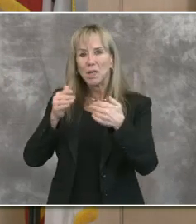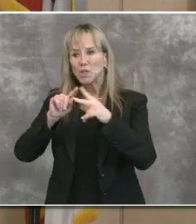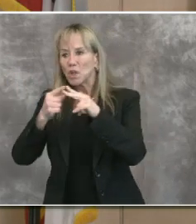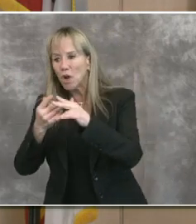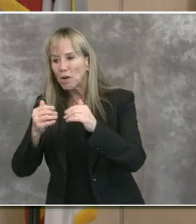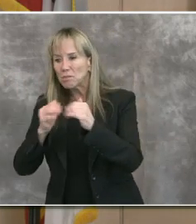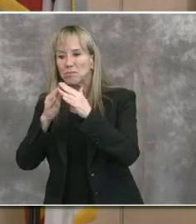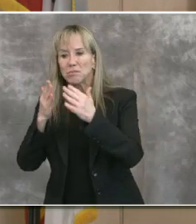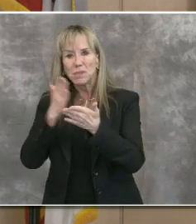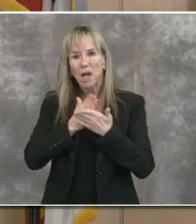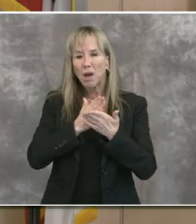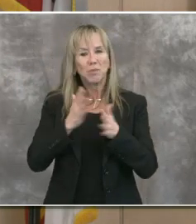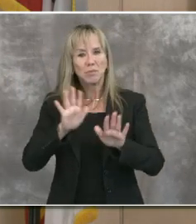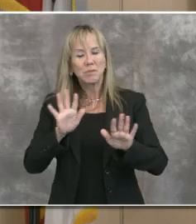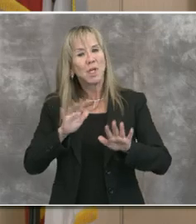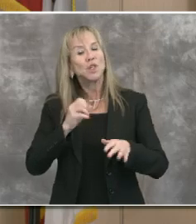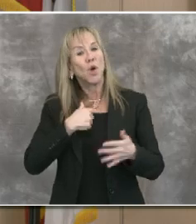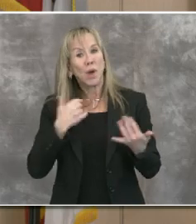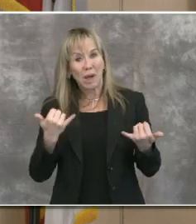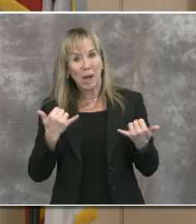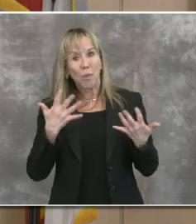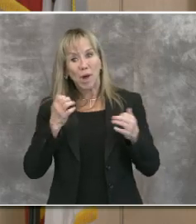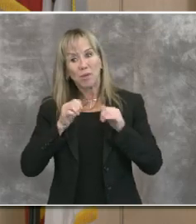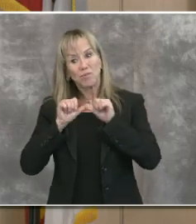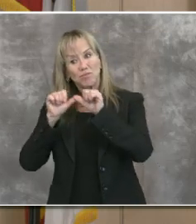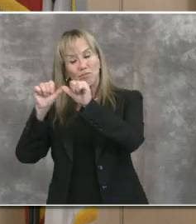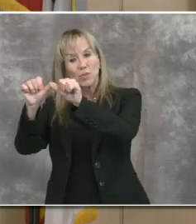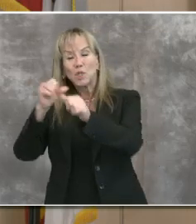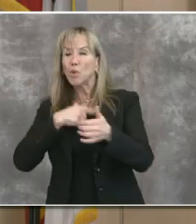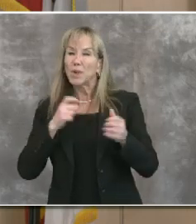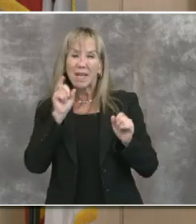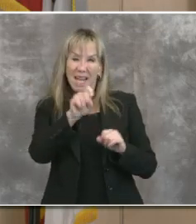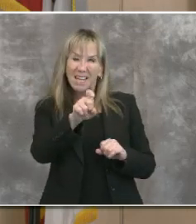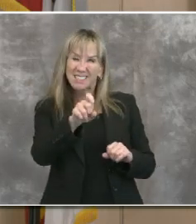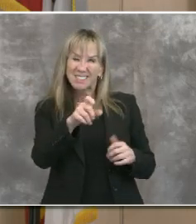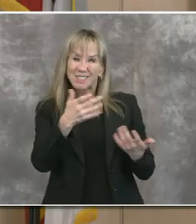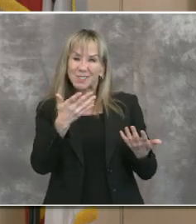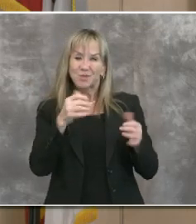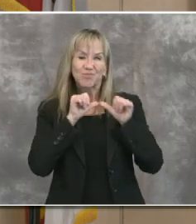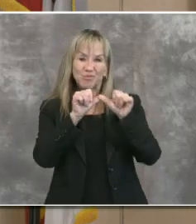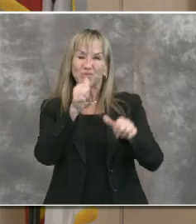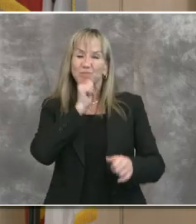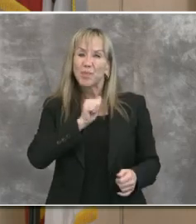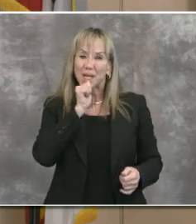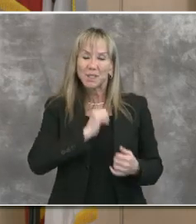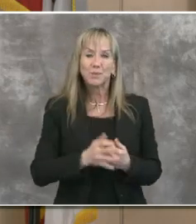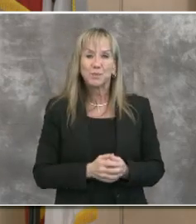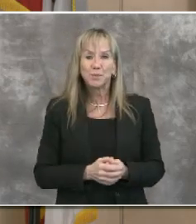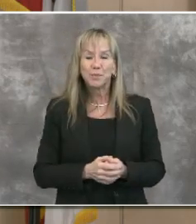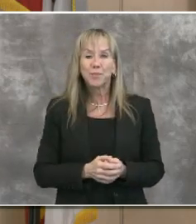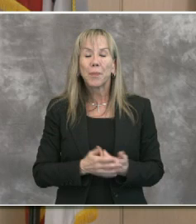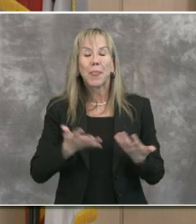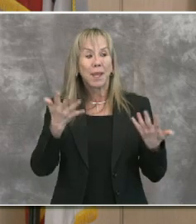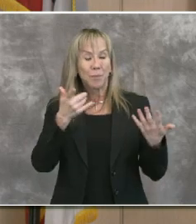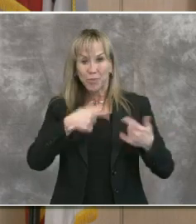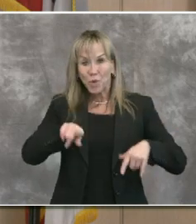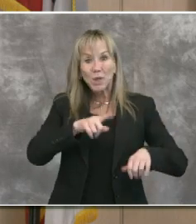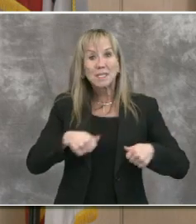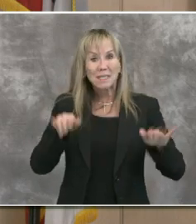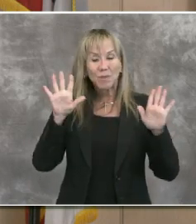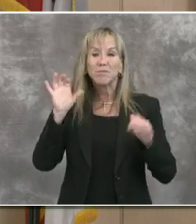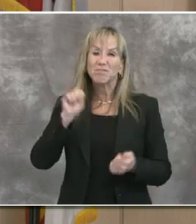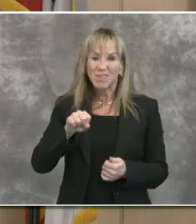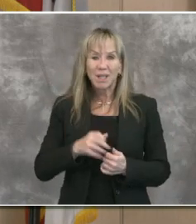think our urging for the public out there is just that continued patience. Yes, it is a sacrifice. Yes, it